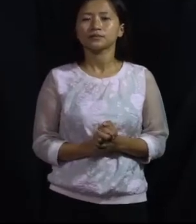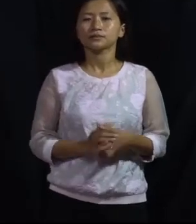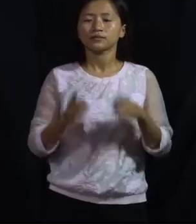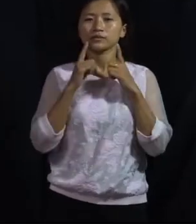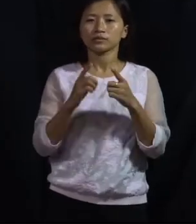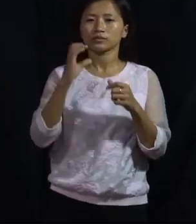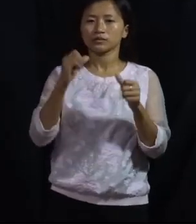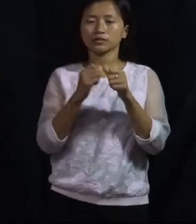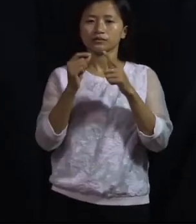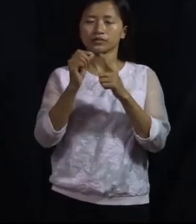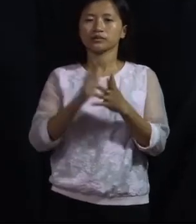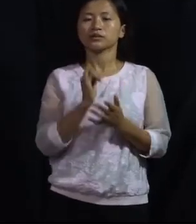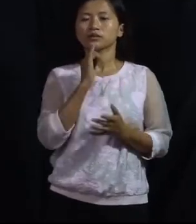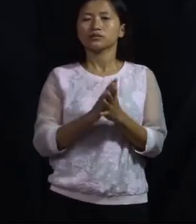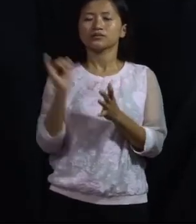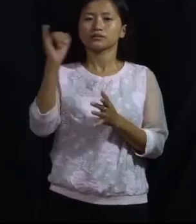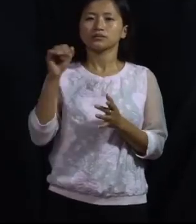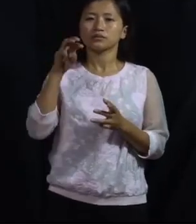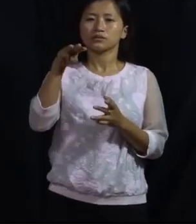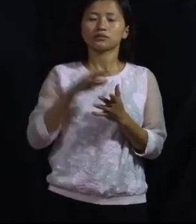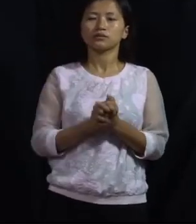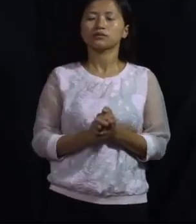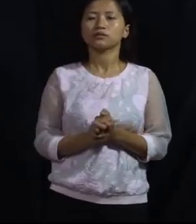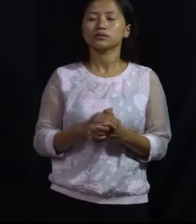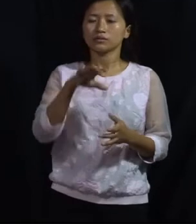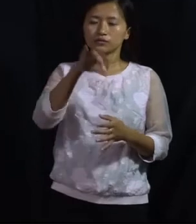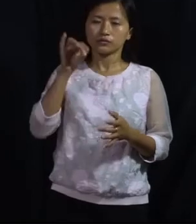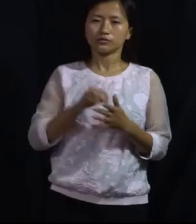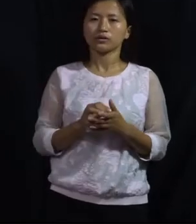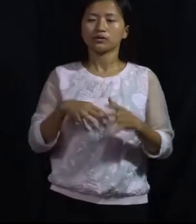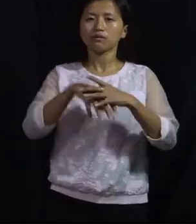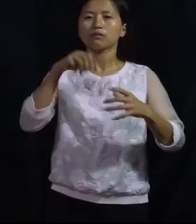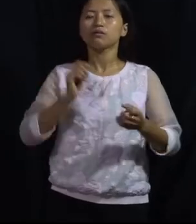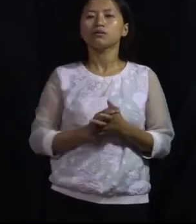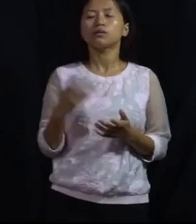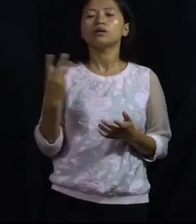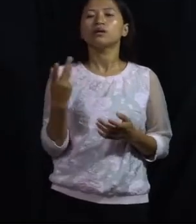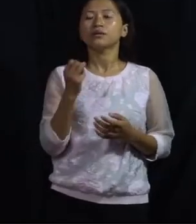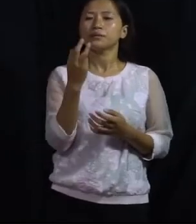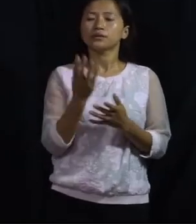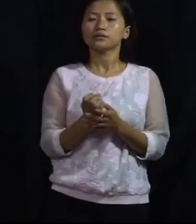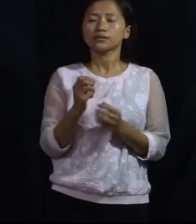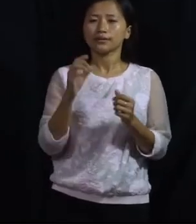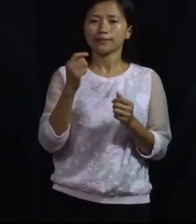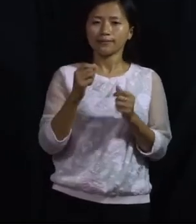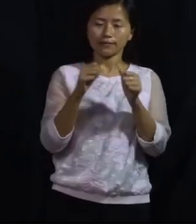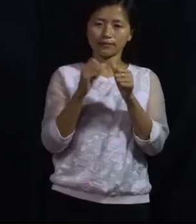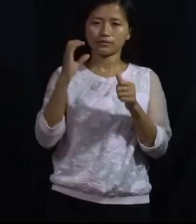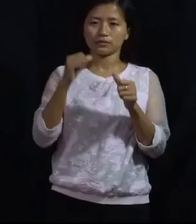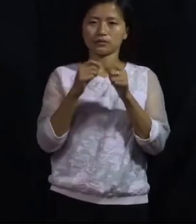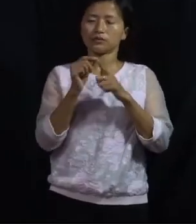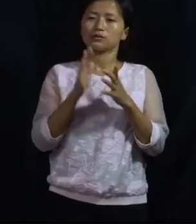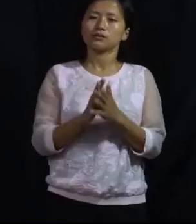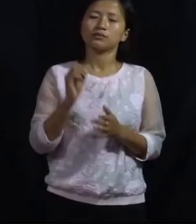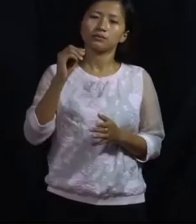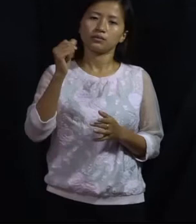But his capital is 6,000. So we will have to find out how much the aggregate capital amount